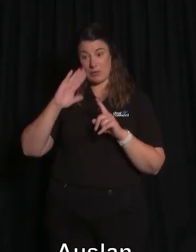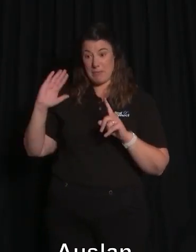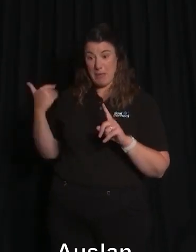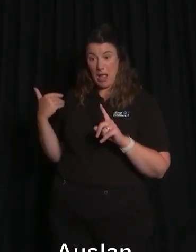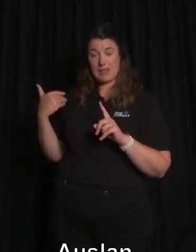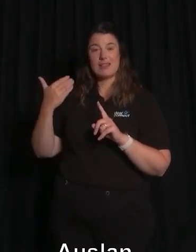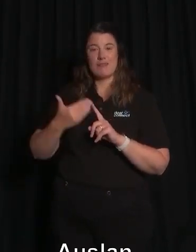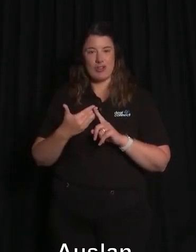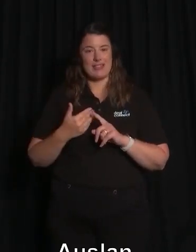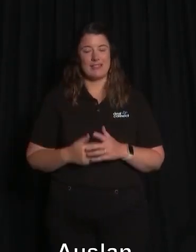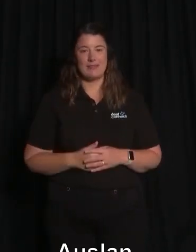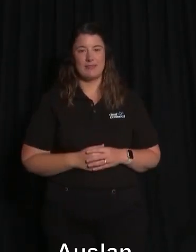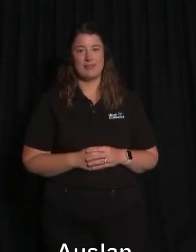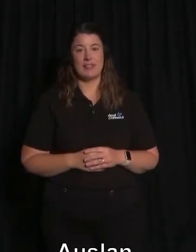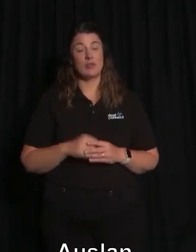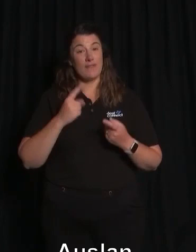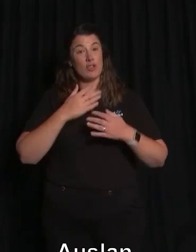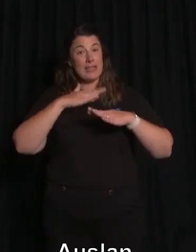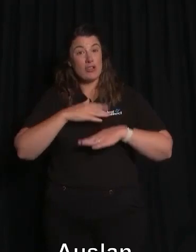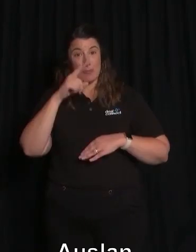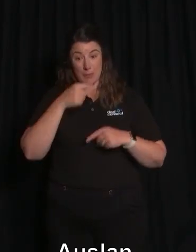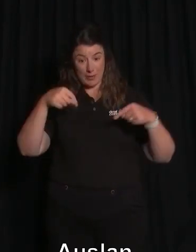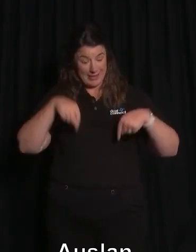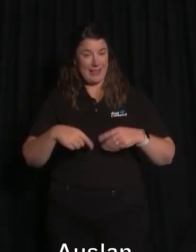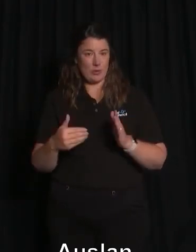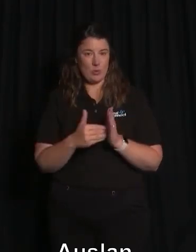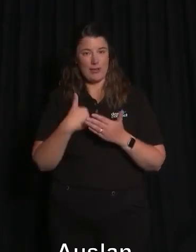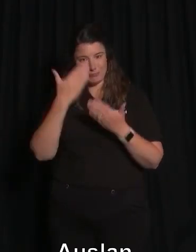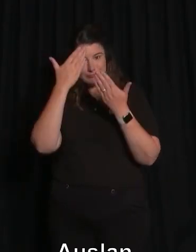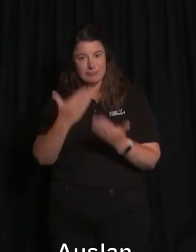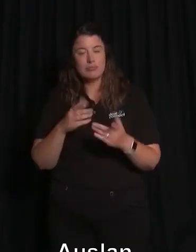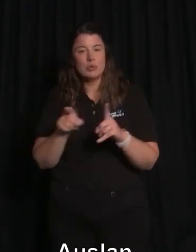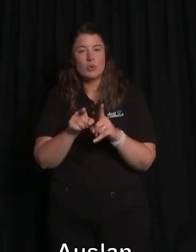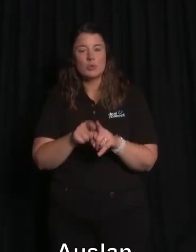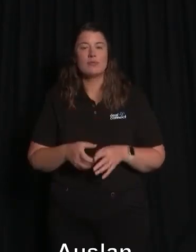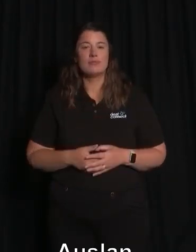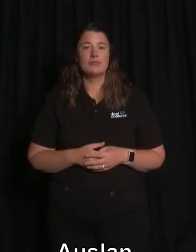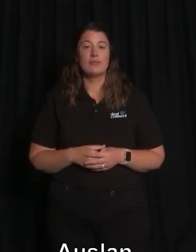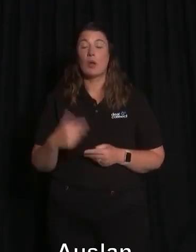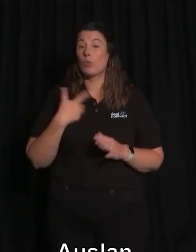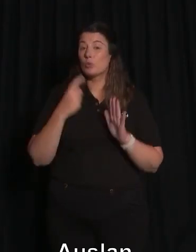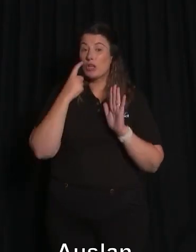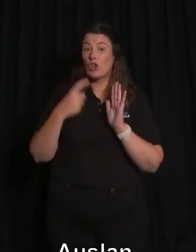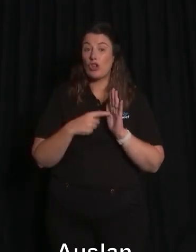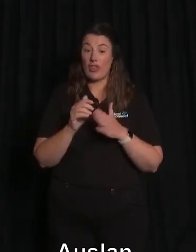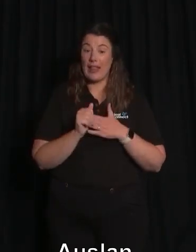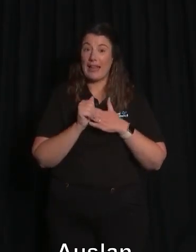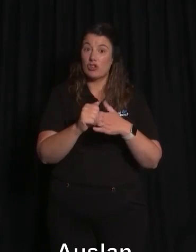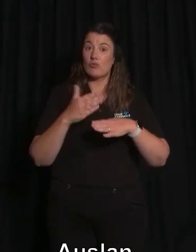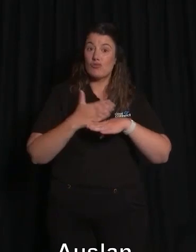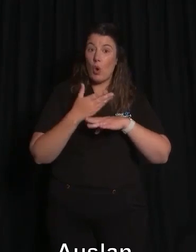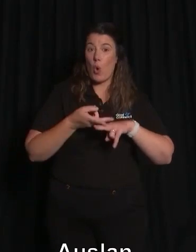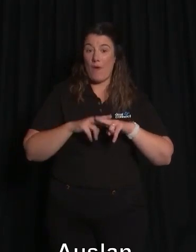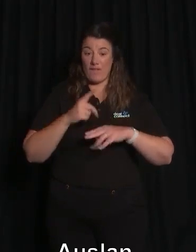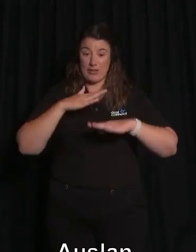past and present, and to First Nations people here today. I'd like particularly to acknowledge the leadership role of First